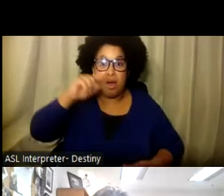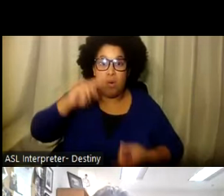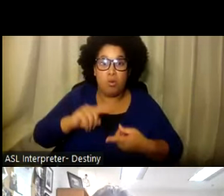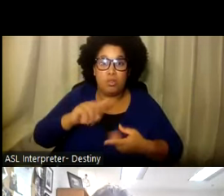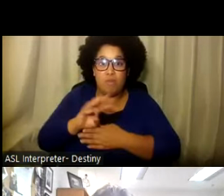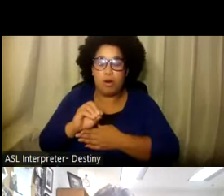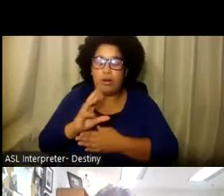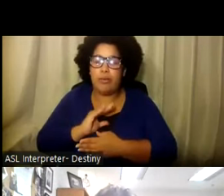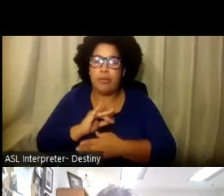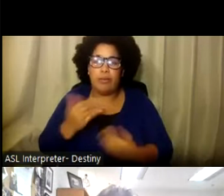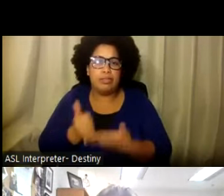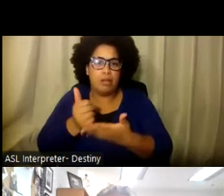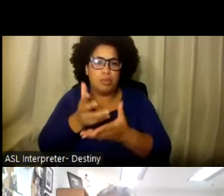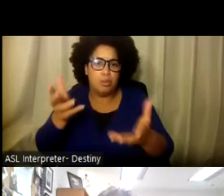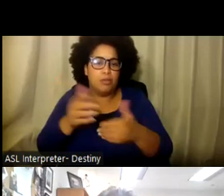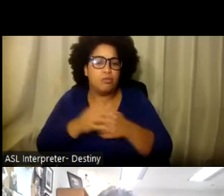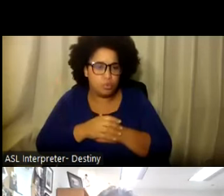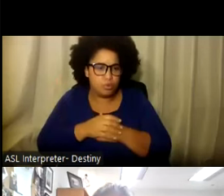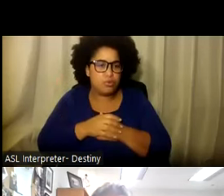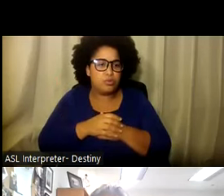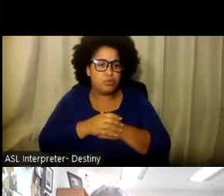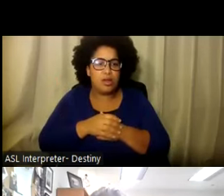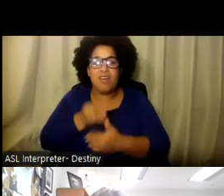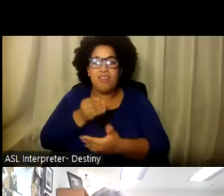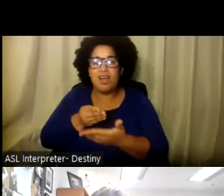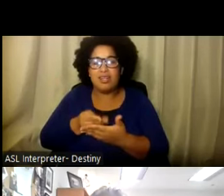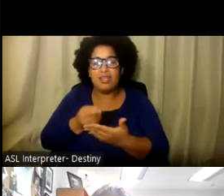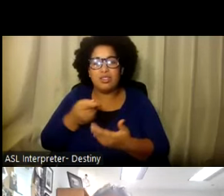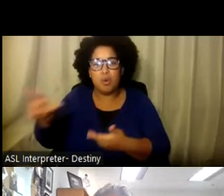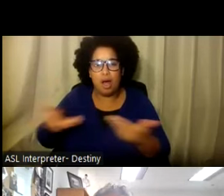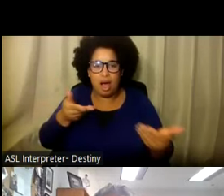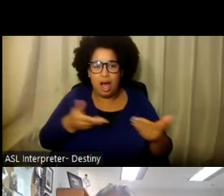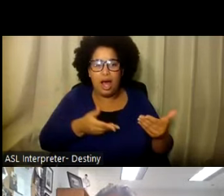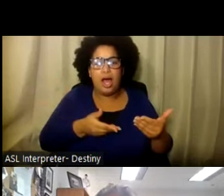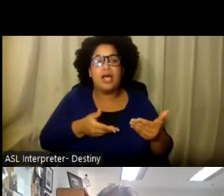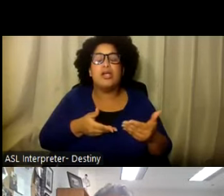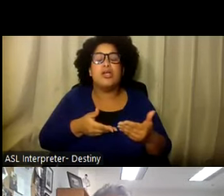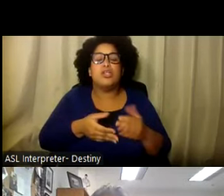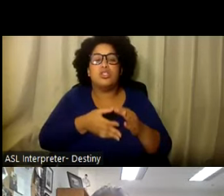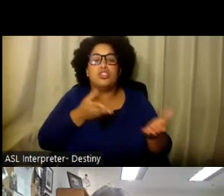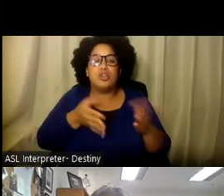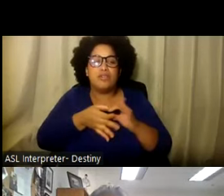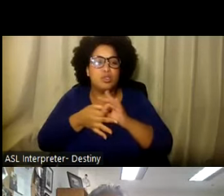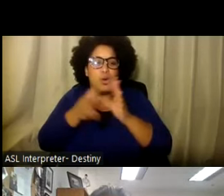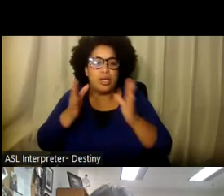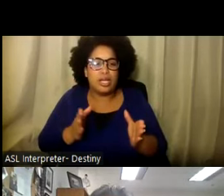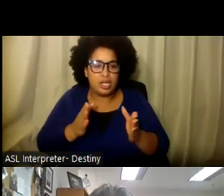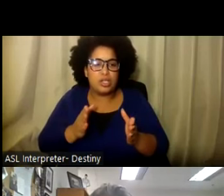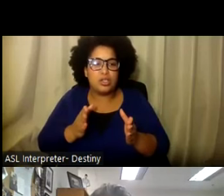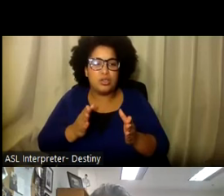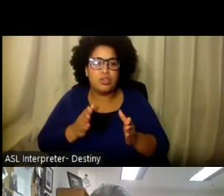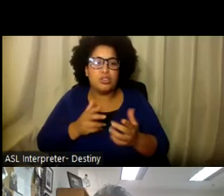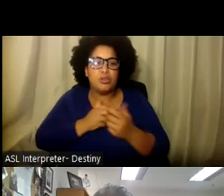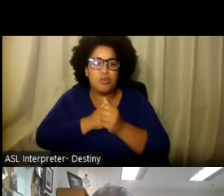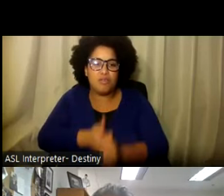for the service coordinators. Funding to hire service coordinators to comply with caseload requirements, like the ratios,